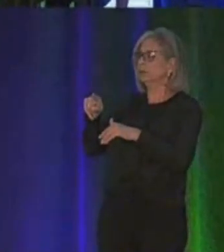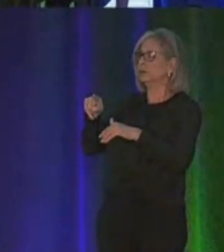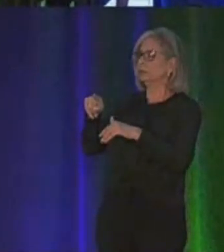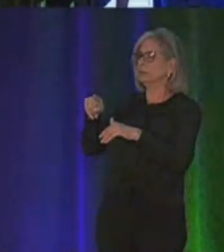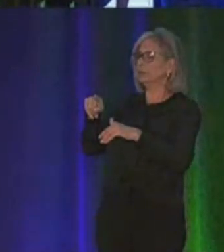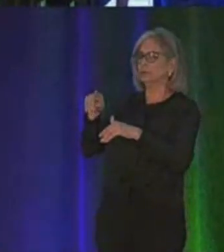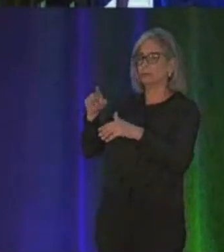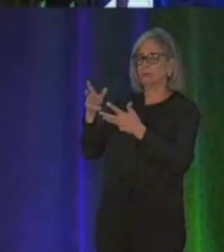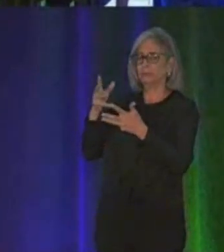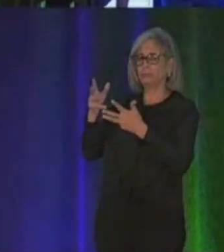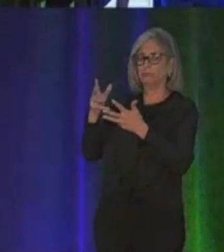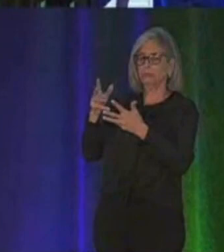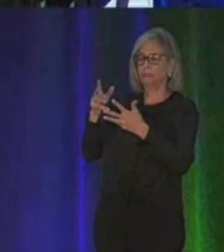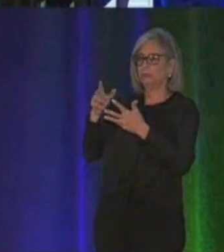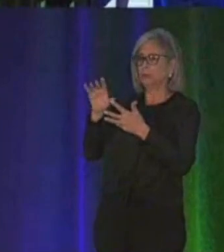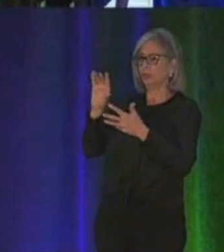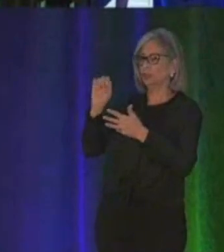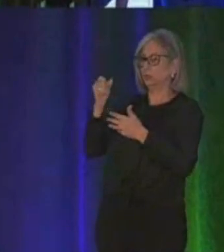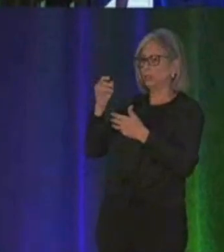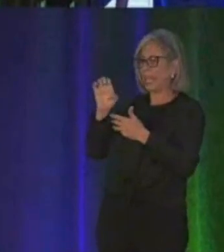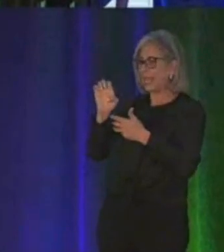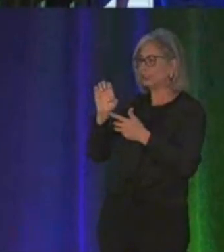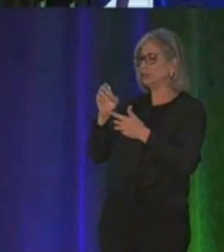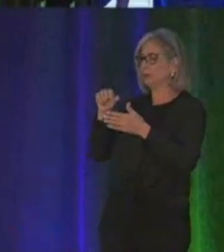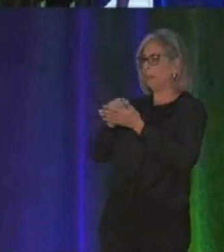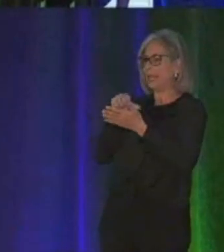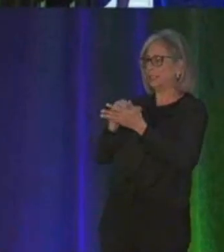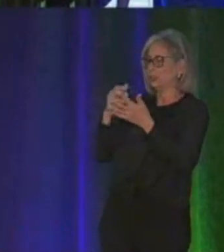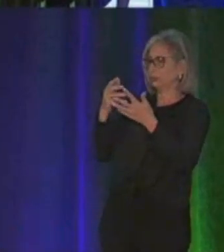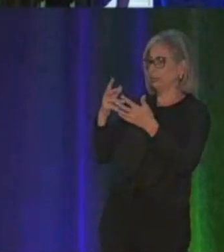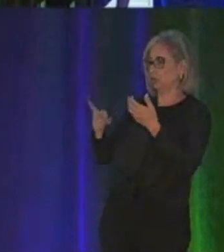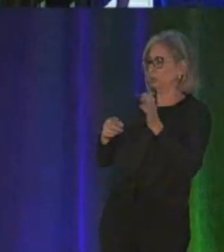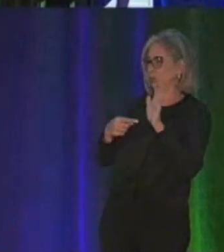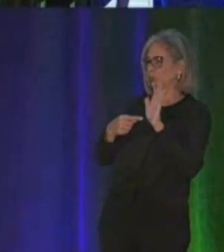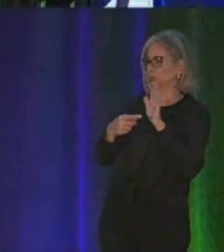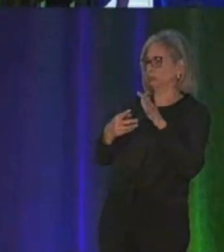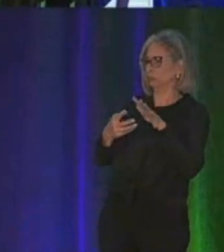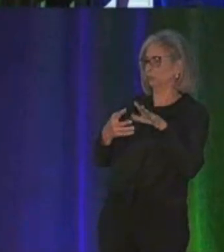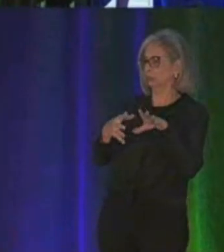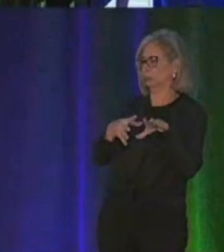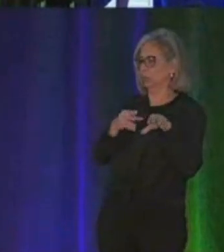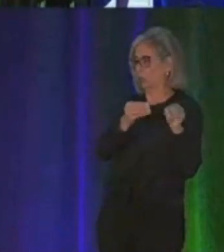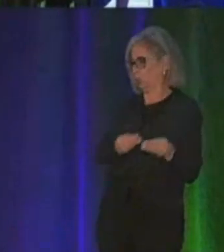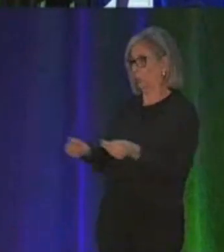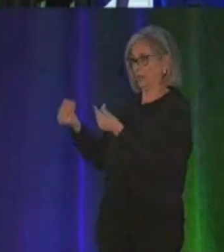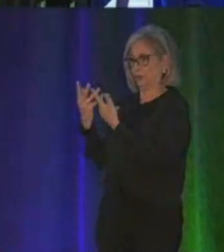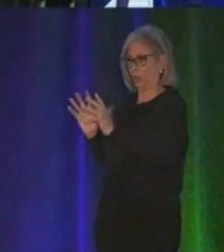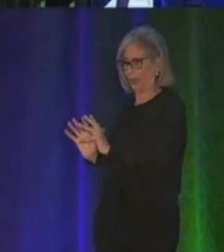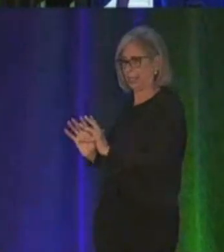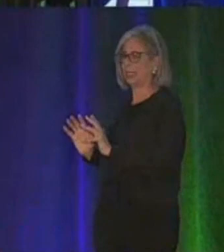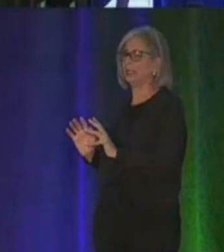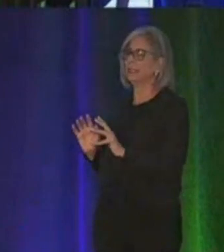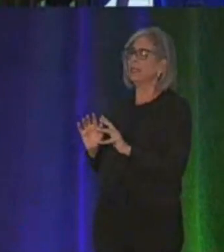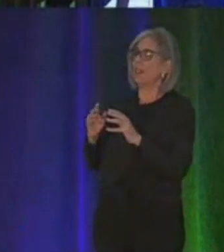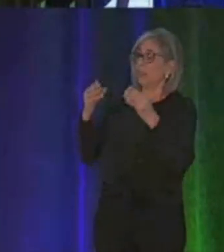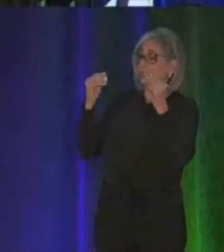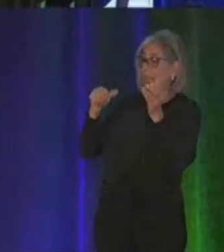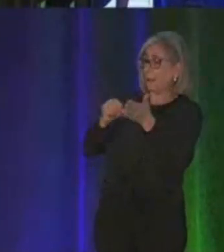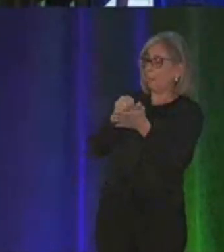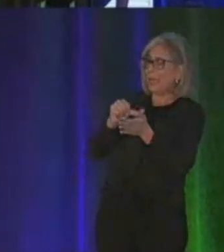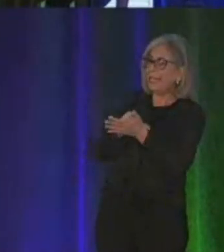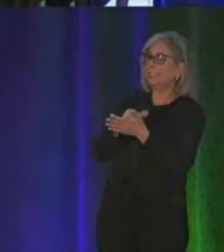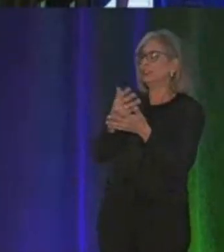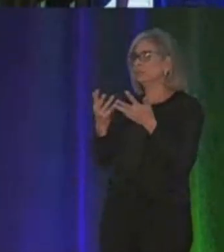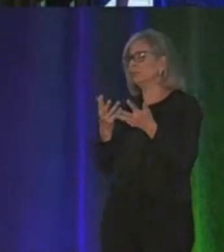cache pages that you've rendered already, and then serve a stale page, but say, okay, if we've been serving the stale page for too long, let's